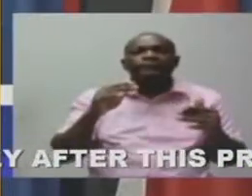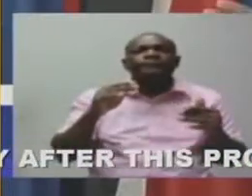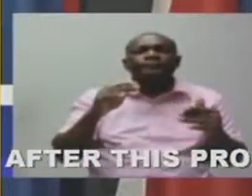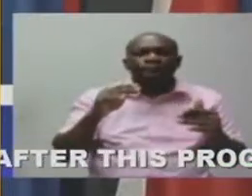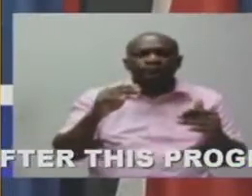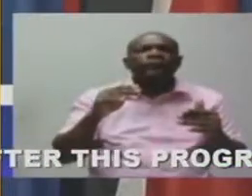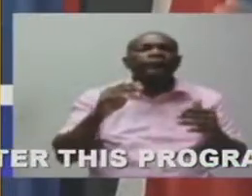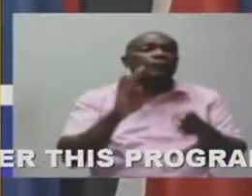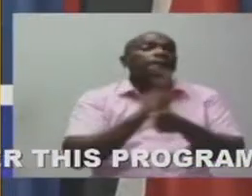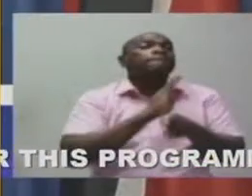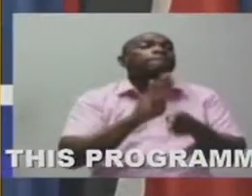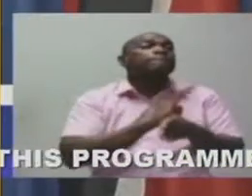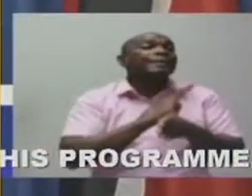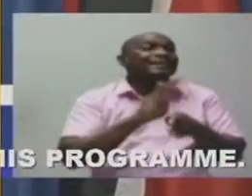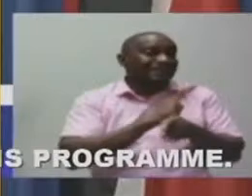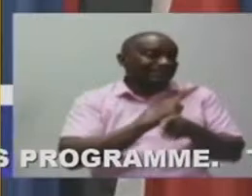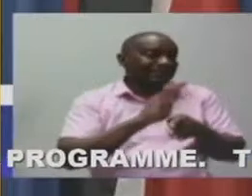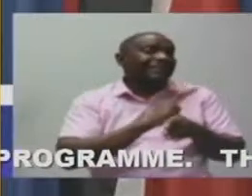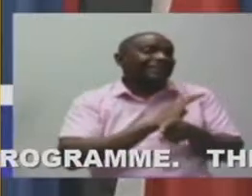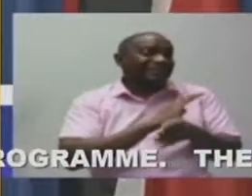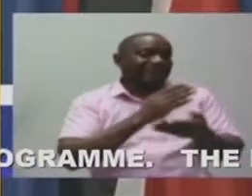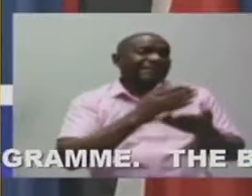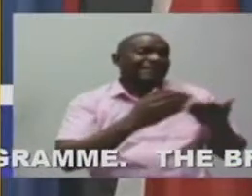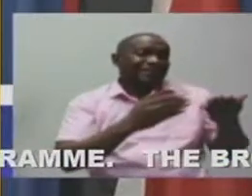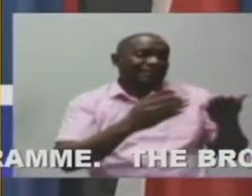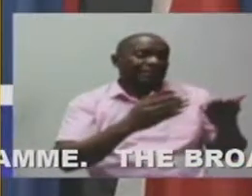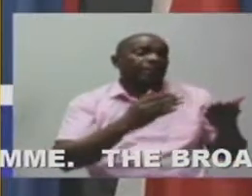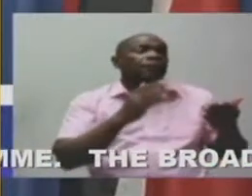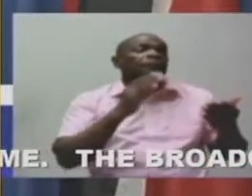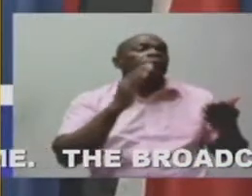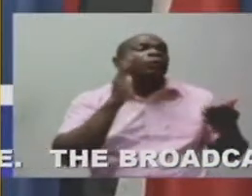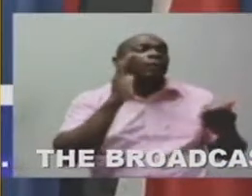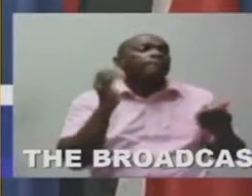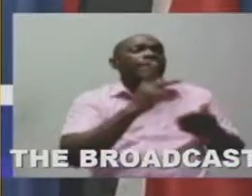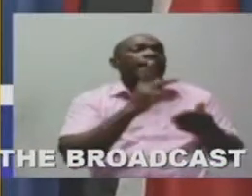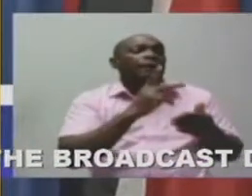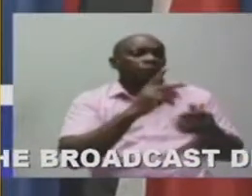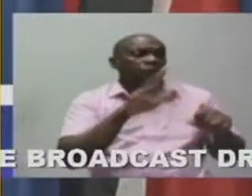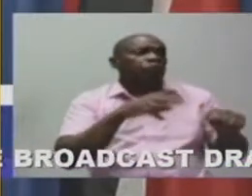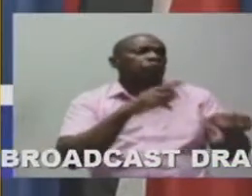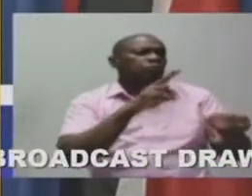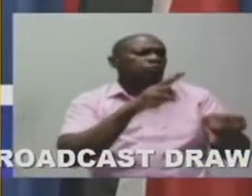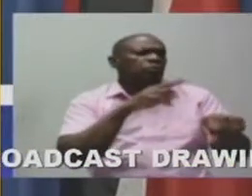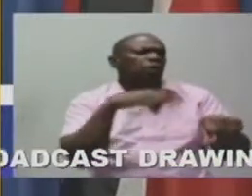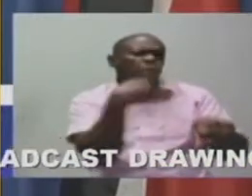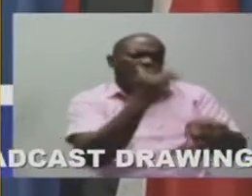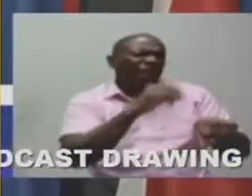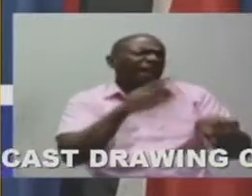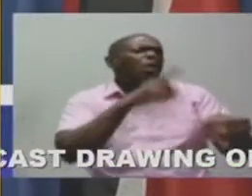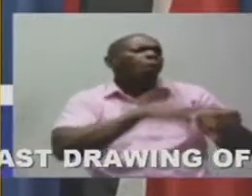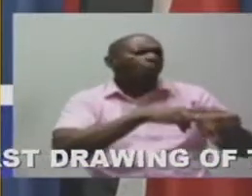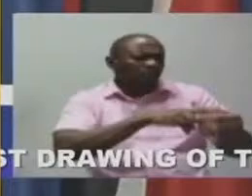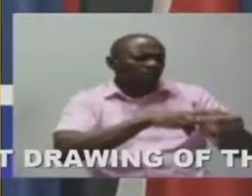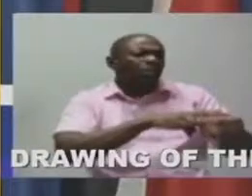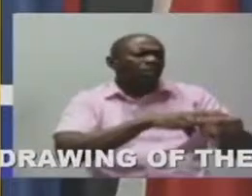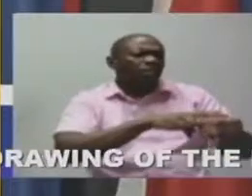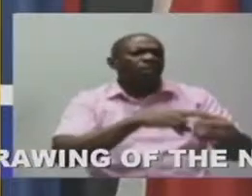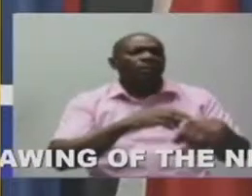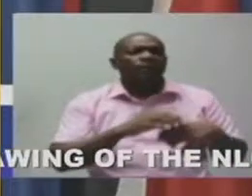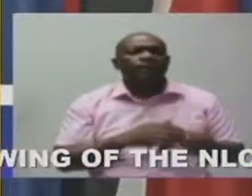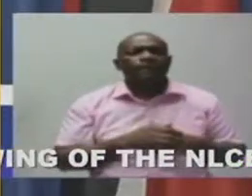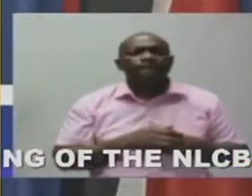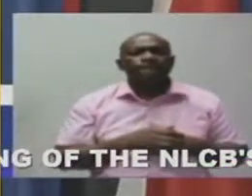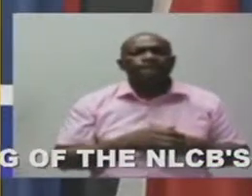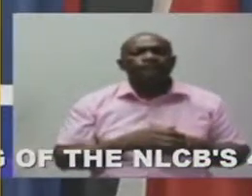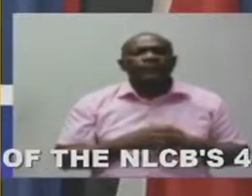sector into that arrangement. For example, you can not be home. We're not putting a curfew